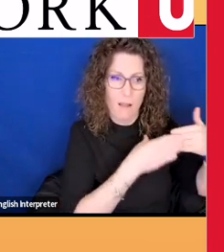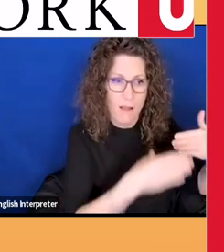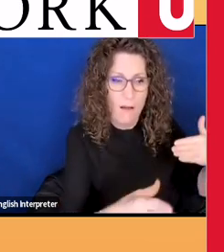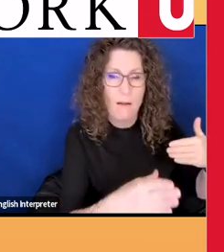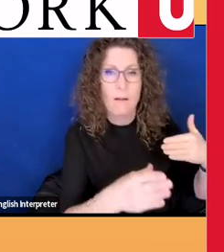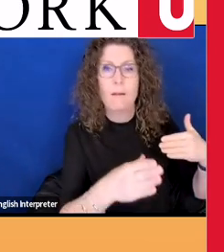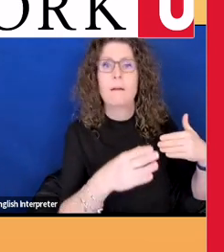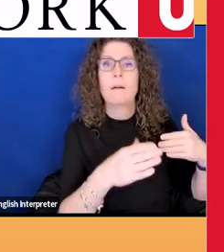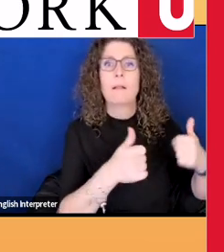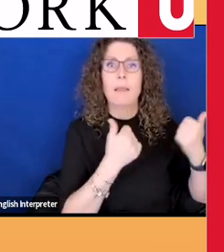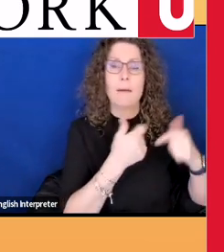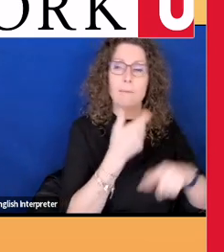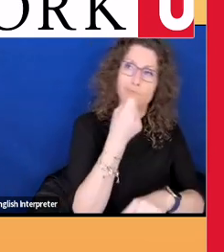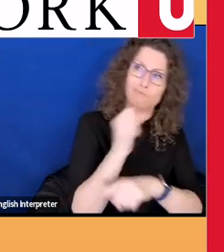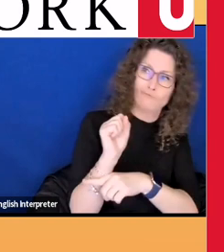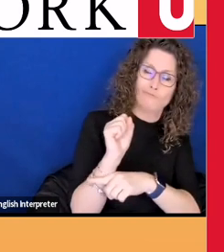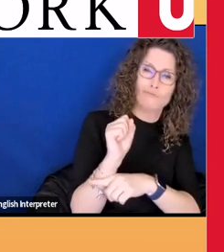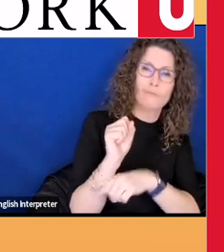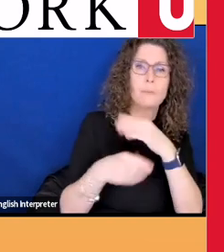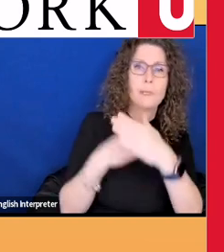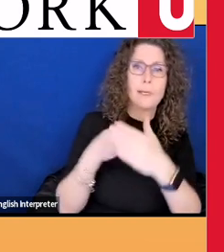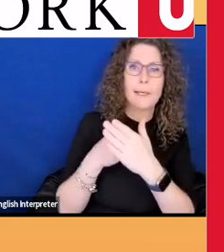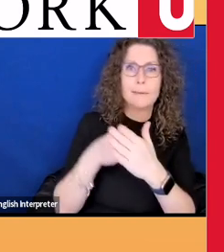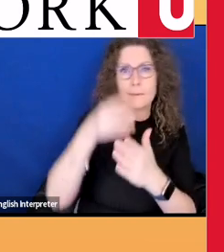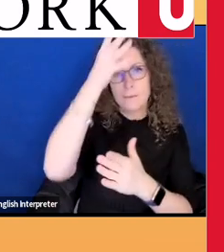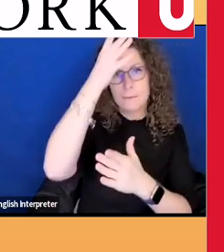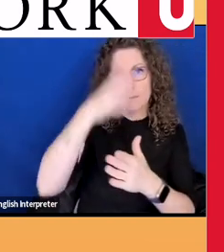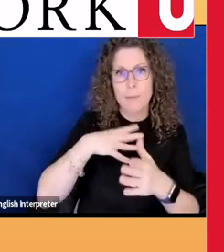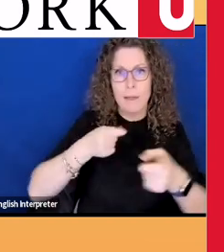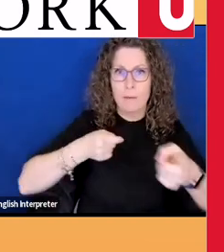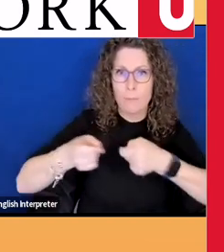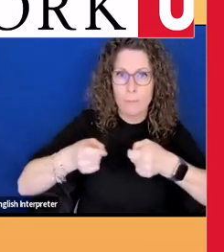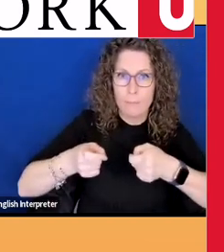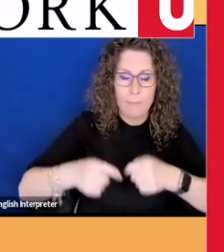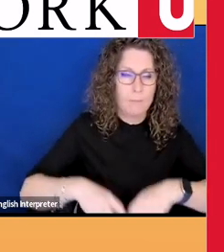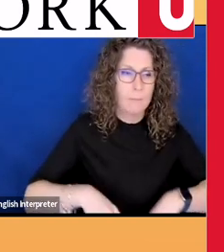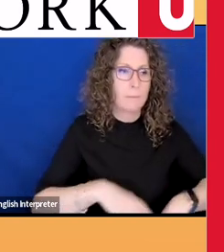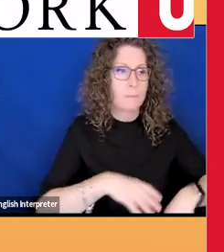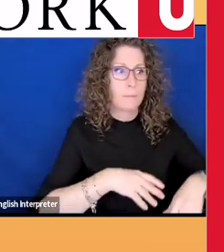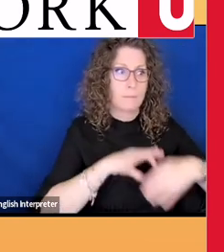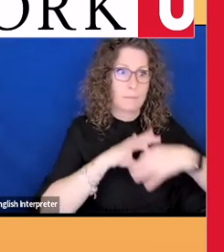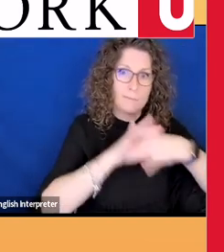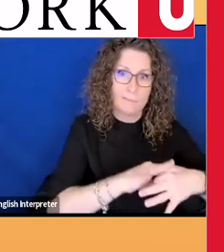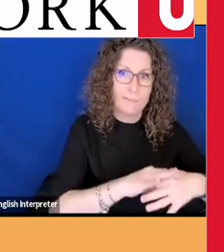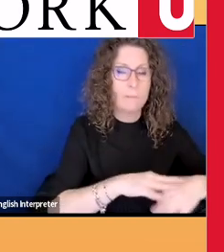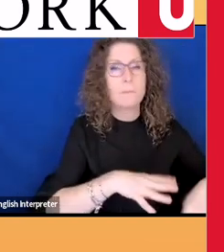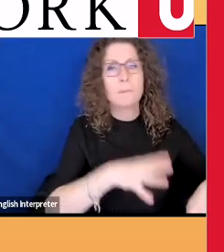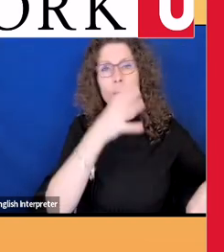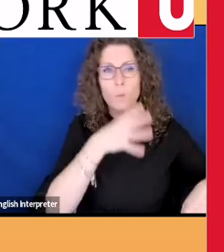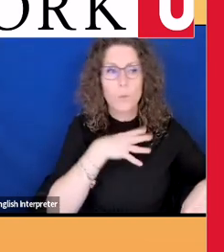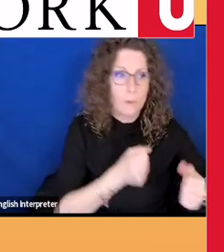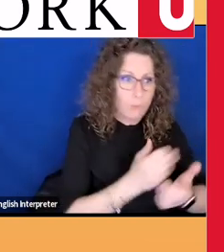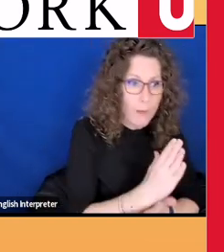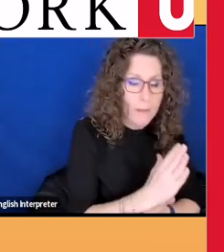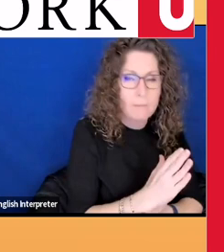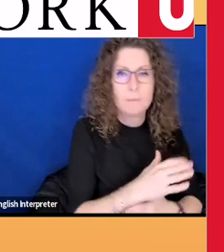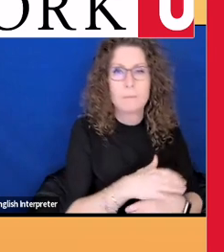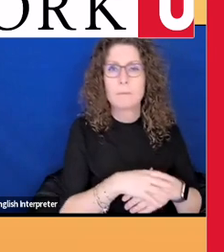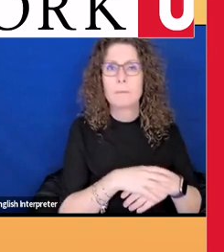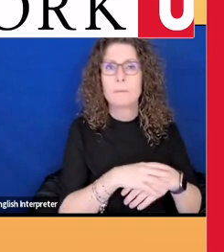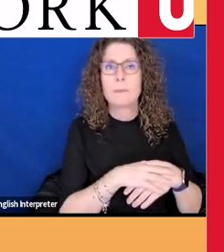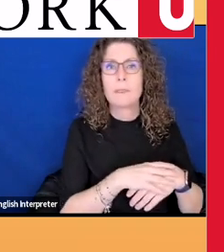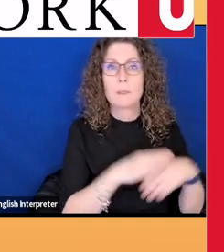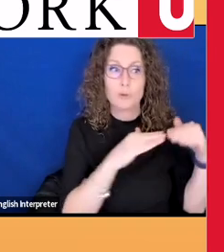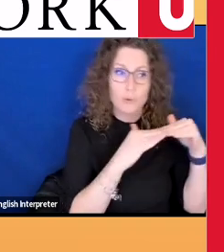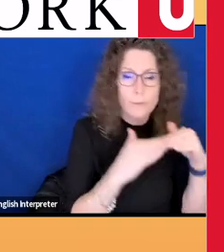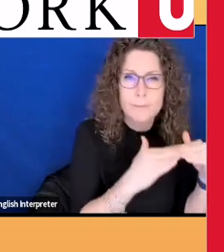against patriarchy, and her pursuit of women's rights, equity, and social justice, and the colonial legacies of US